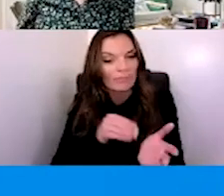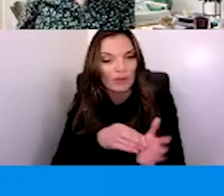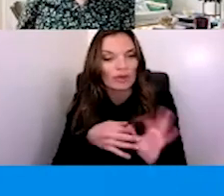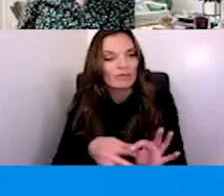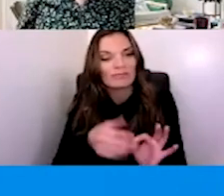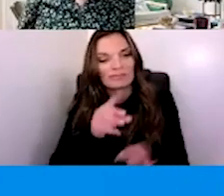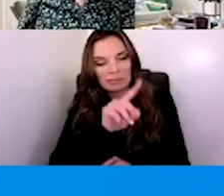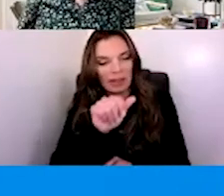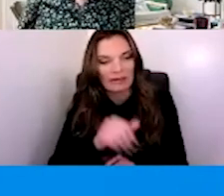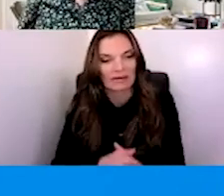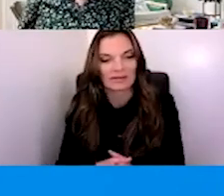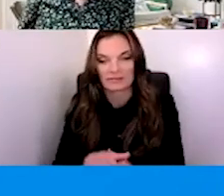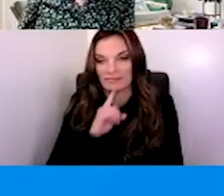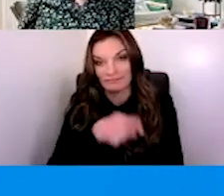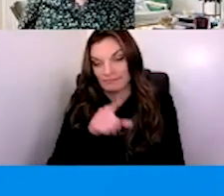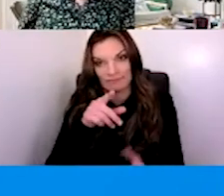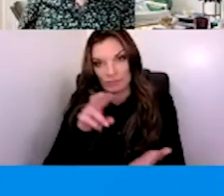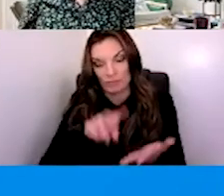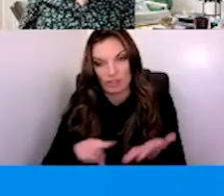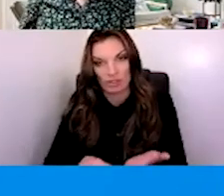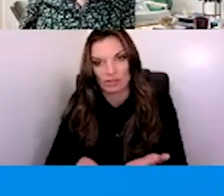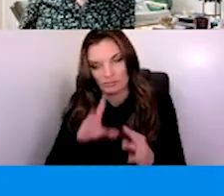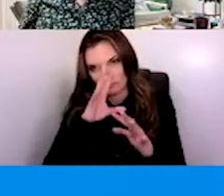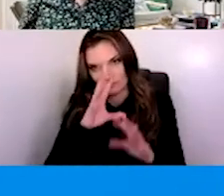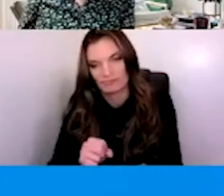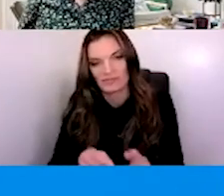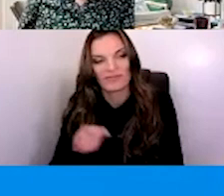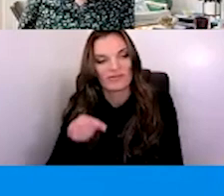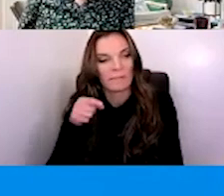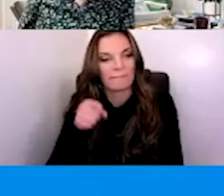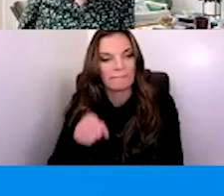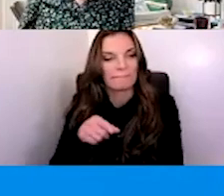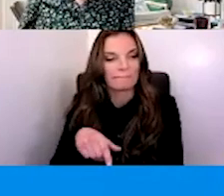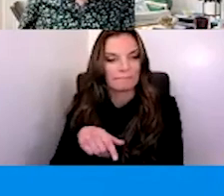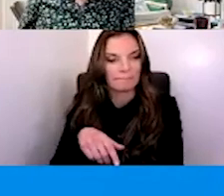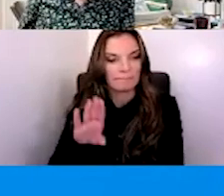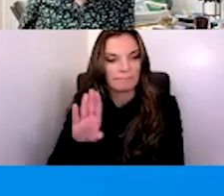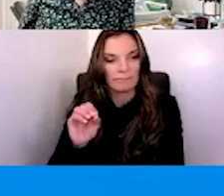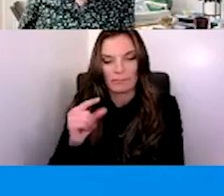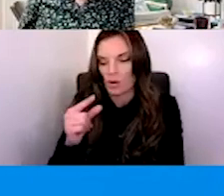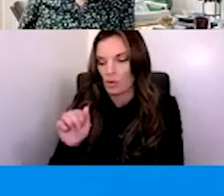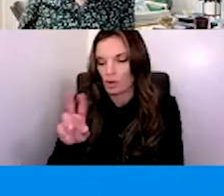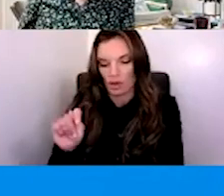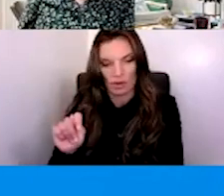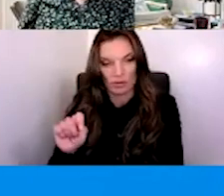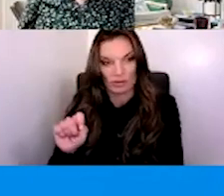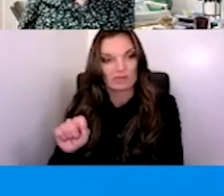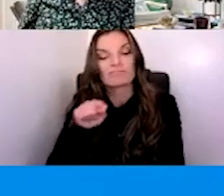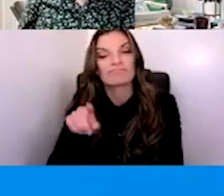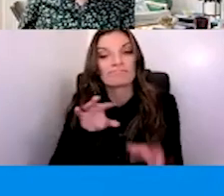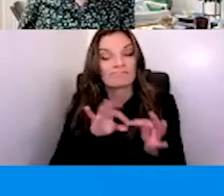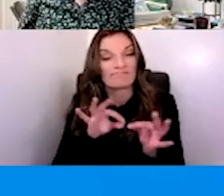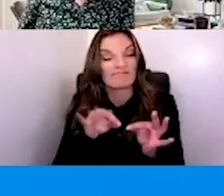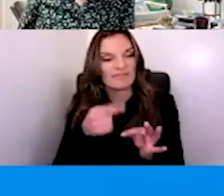so there's really fascinating research by Kathleen Bogart that has shown that people with stronger disability identity have